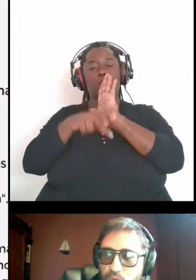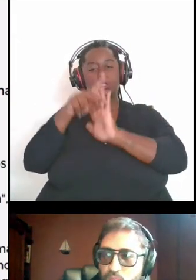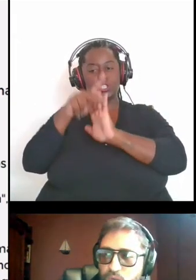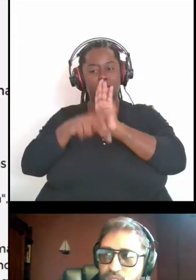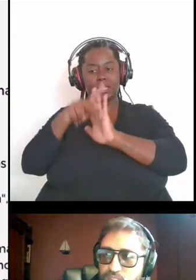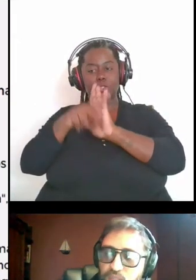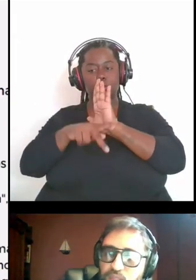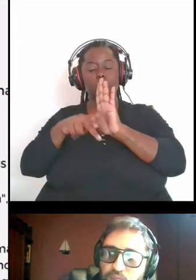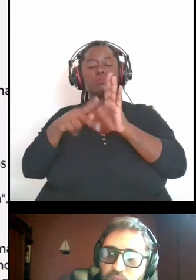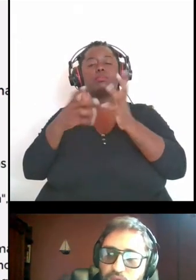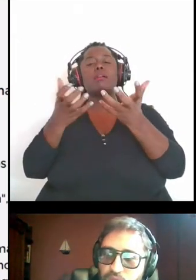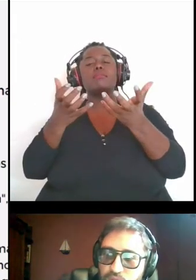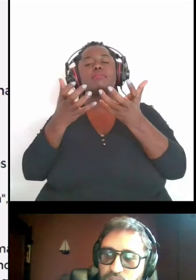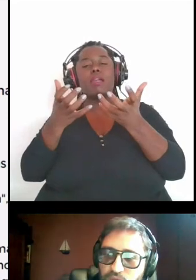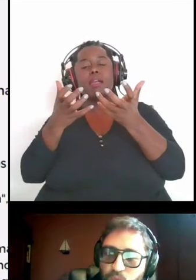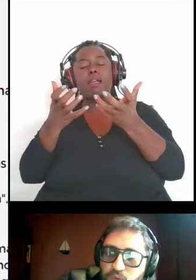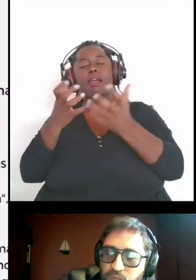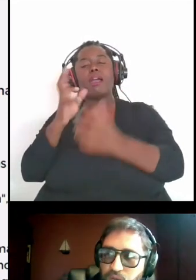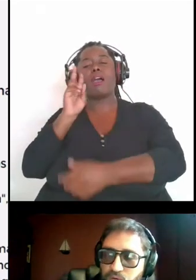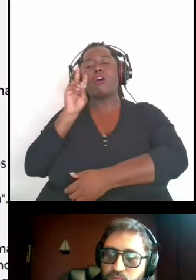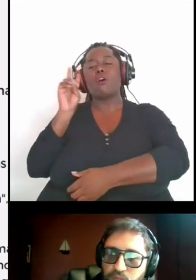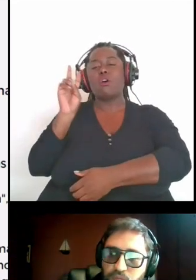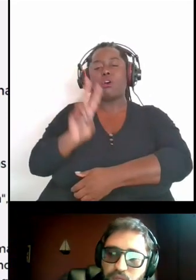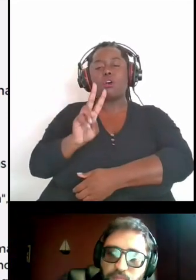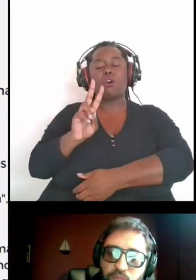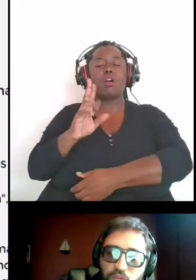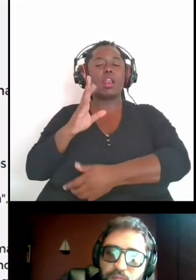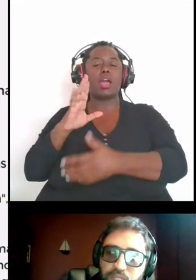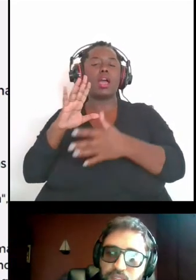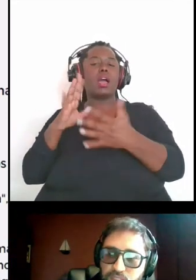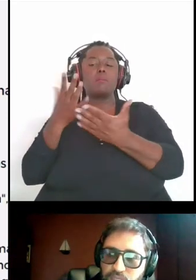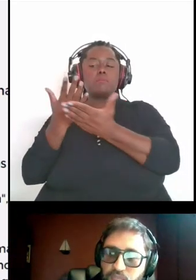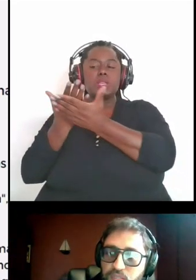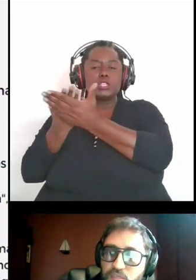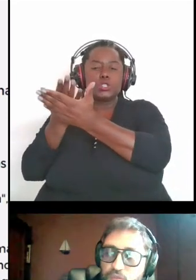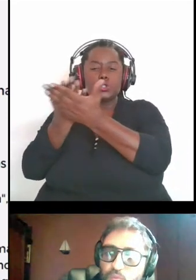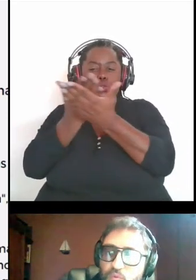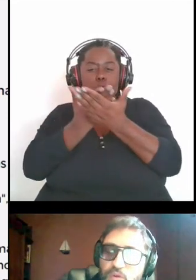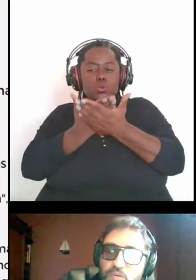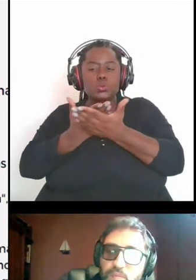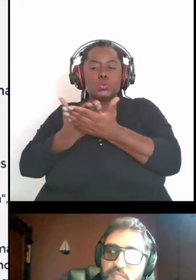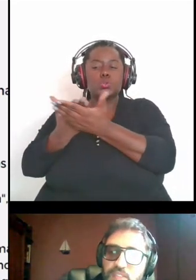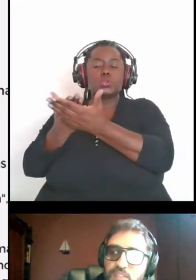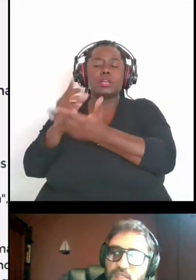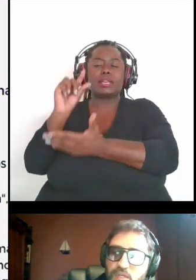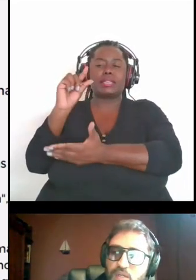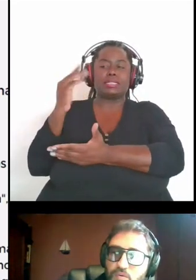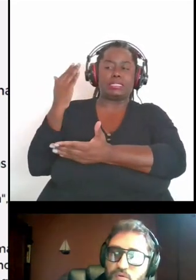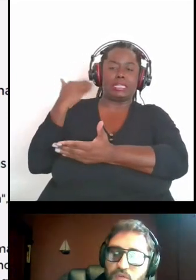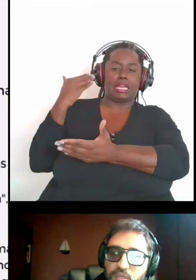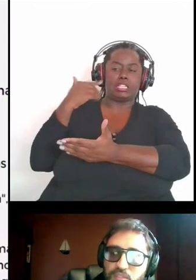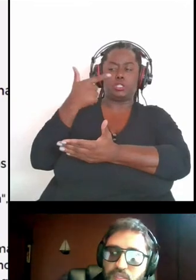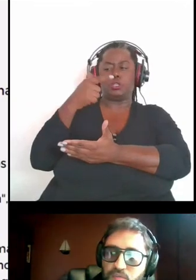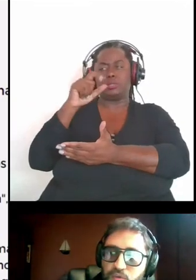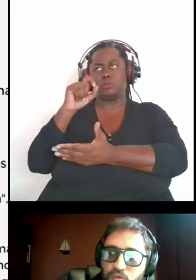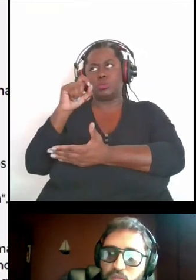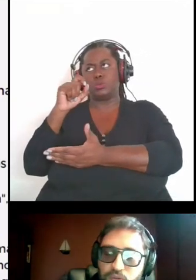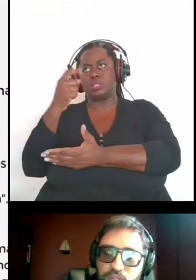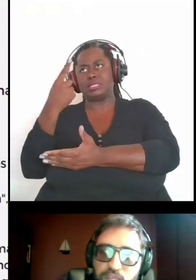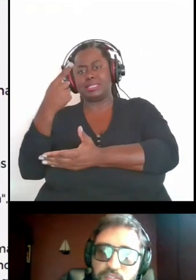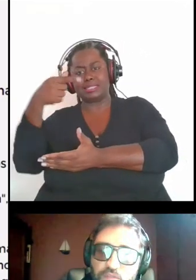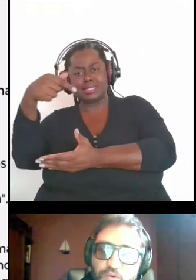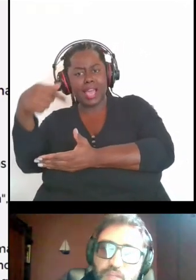project that investigated the connection between some recent studies that